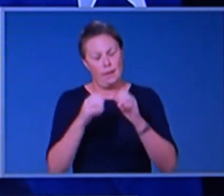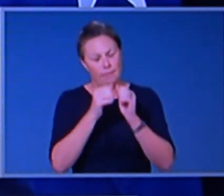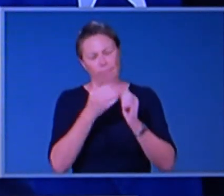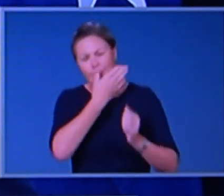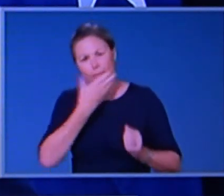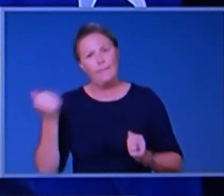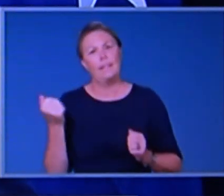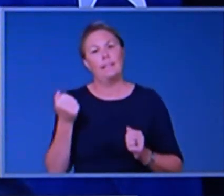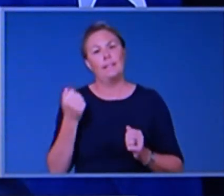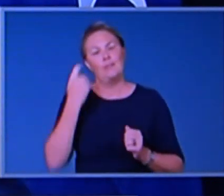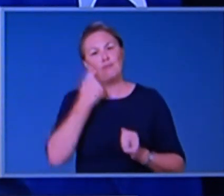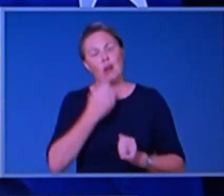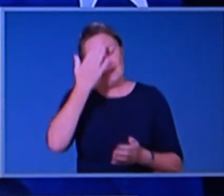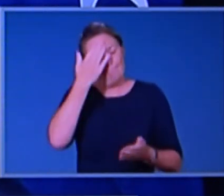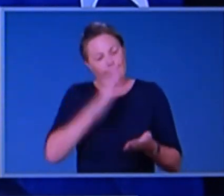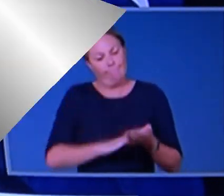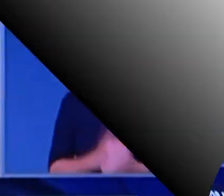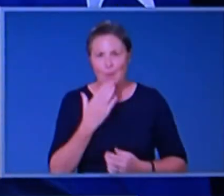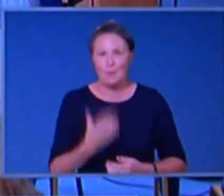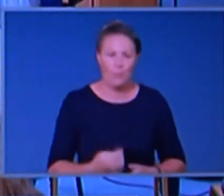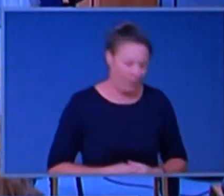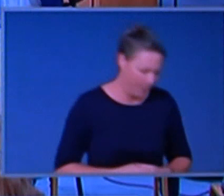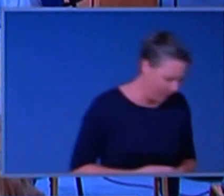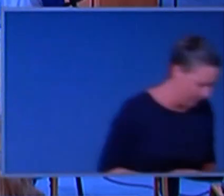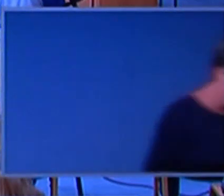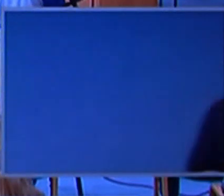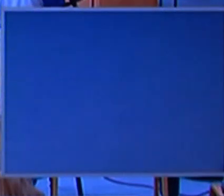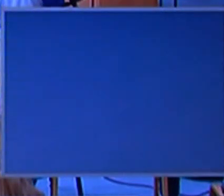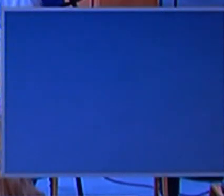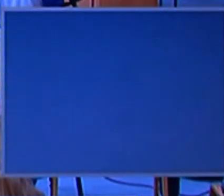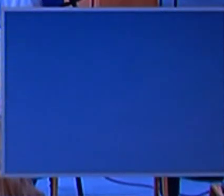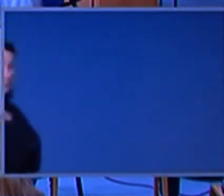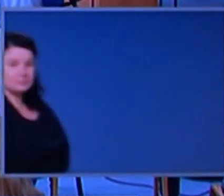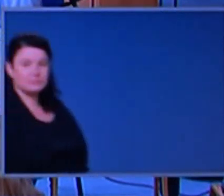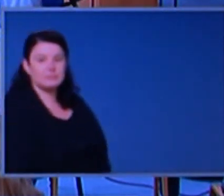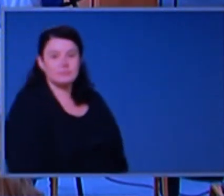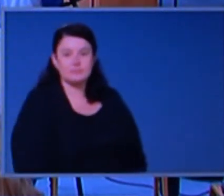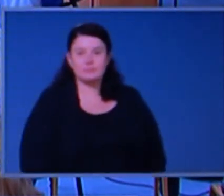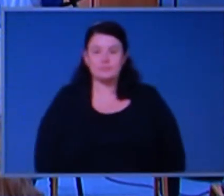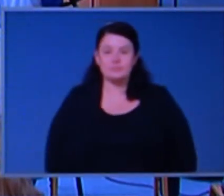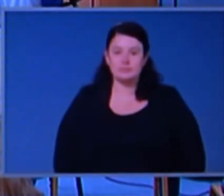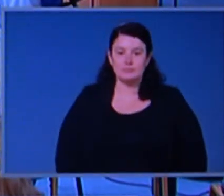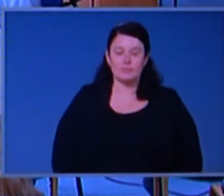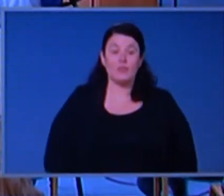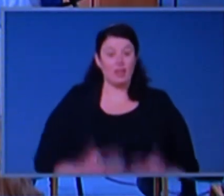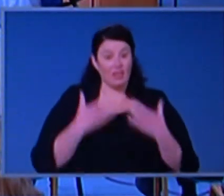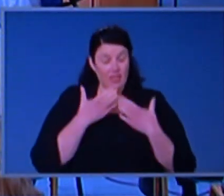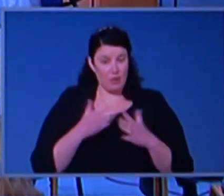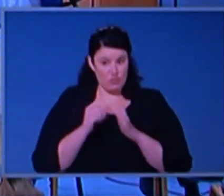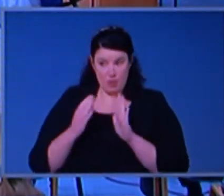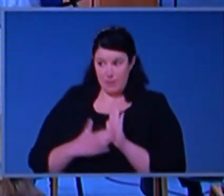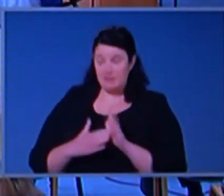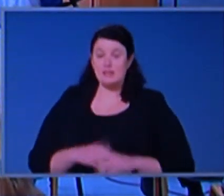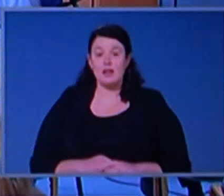will be one to remember for a very long time. Thanks, Prime Minister. So currently the